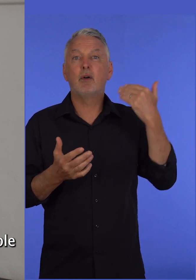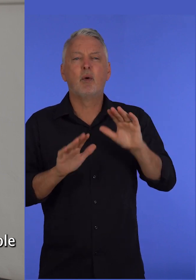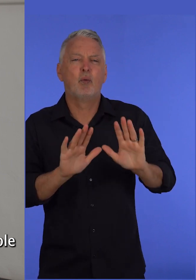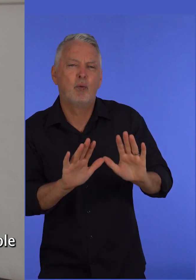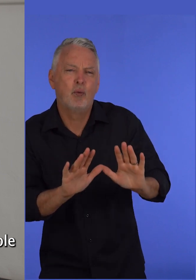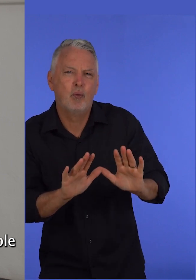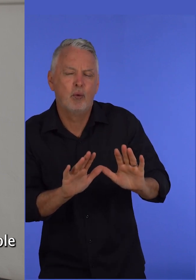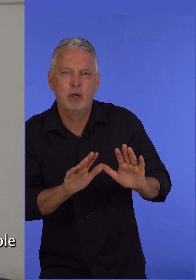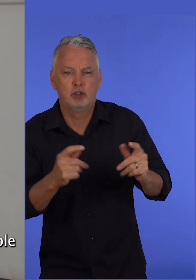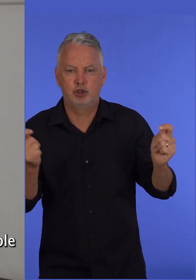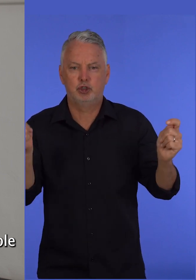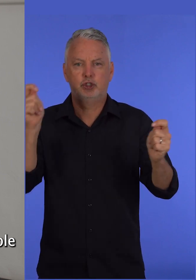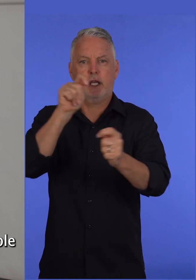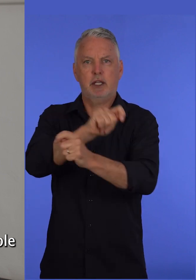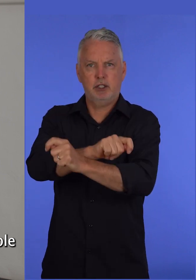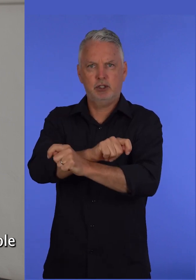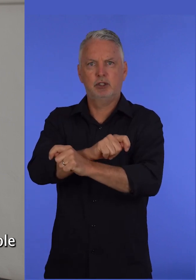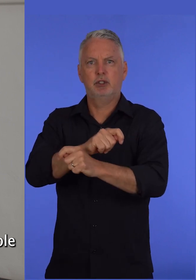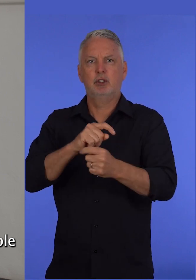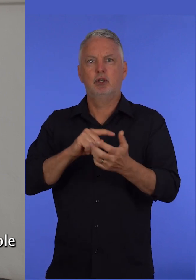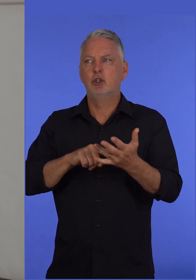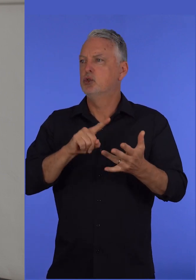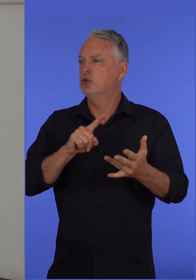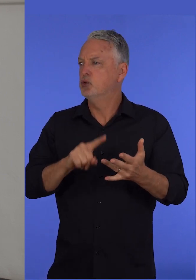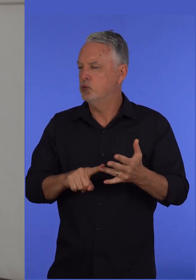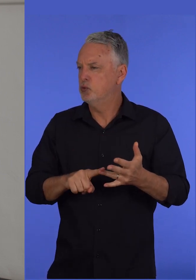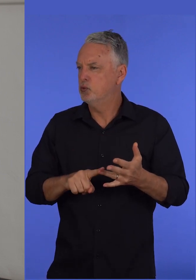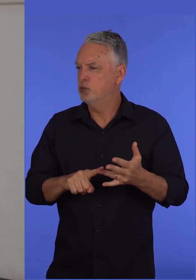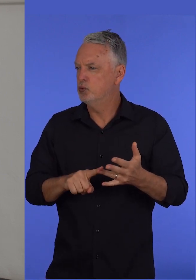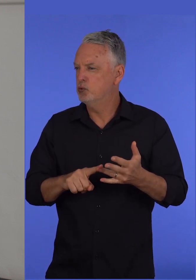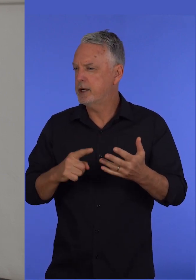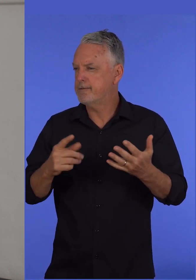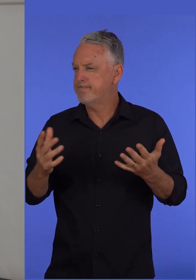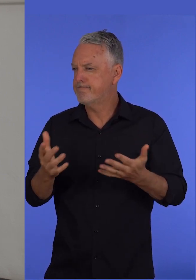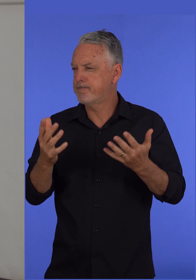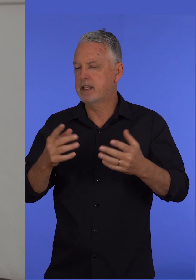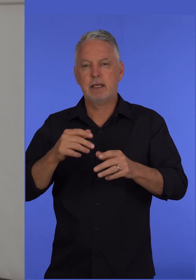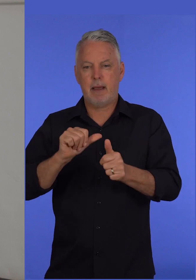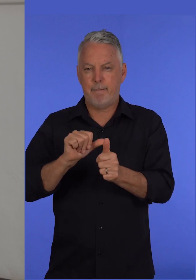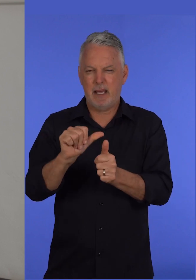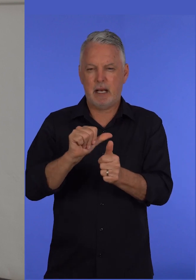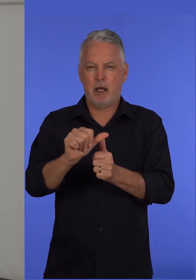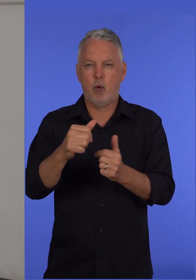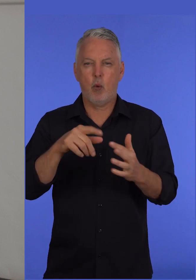charitable model that, you know, community are bearing the